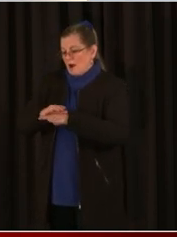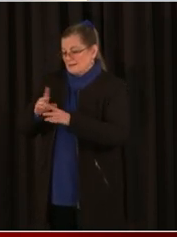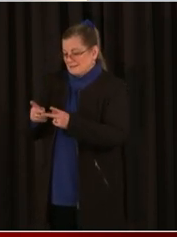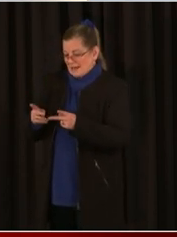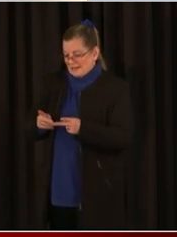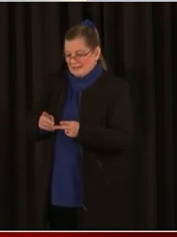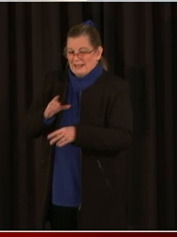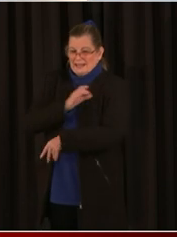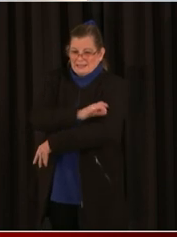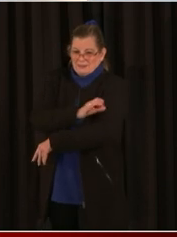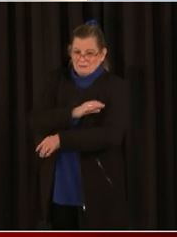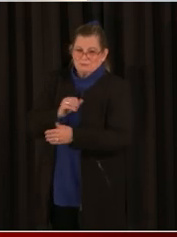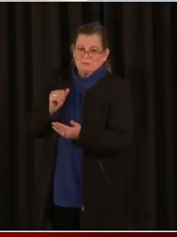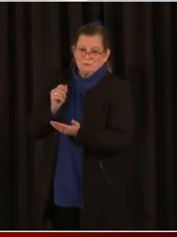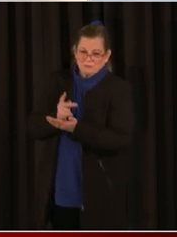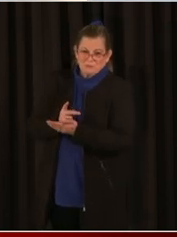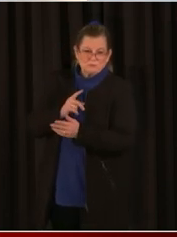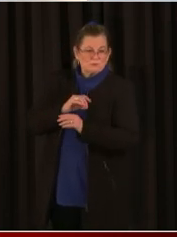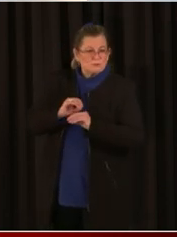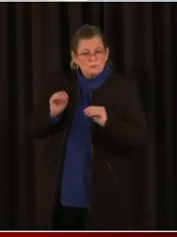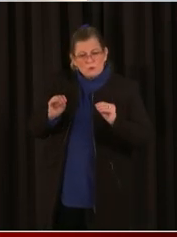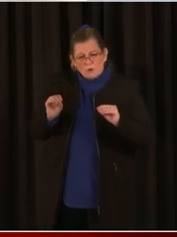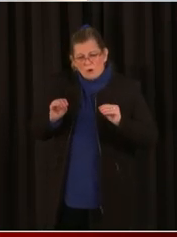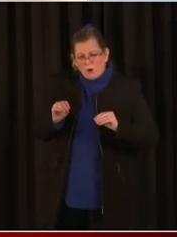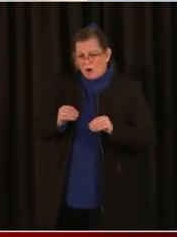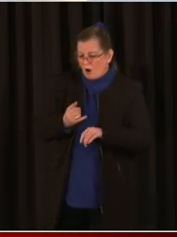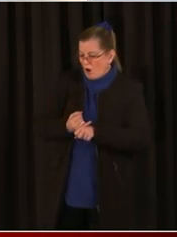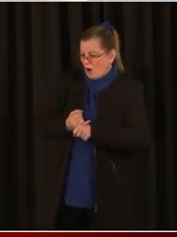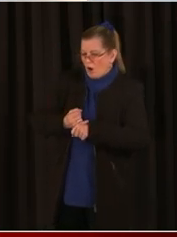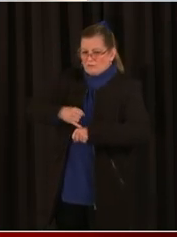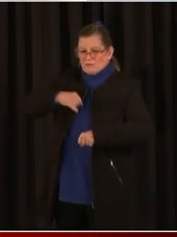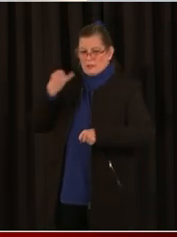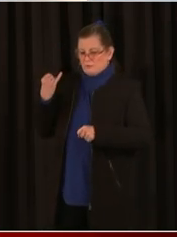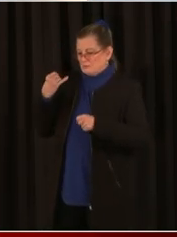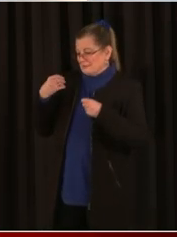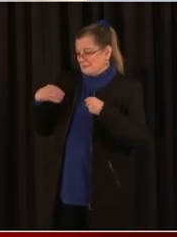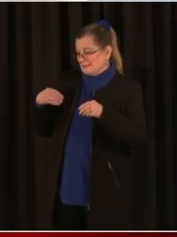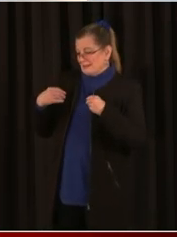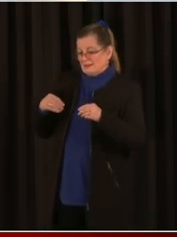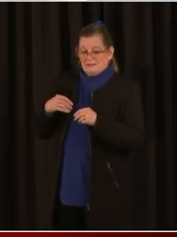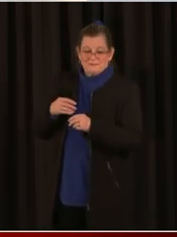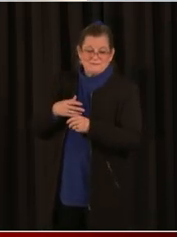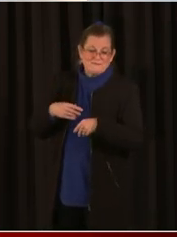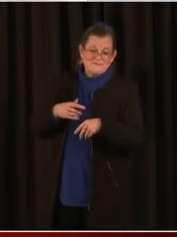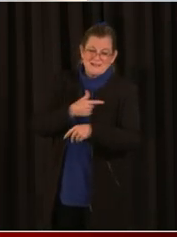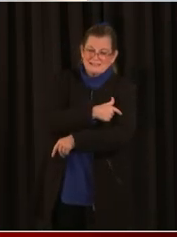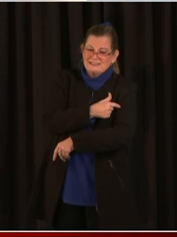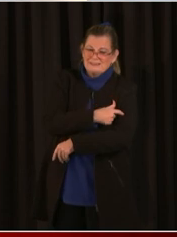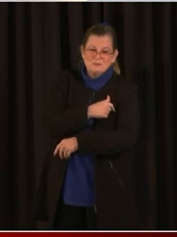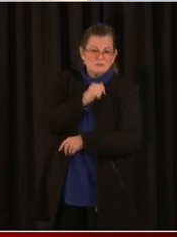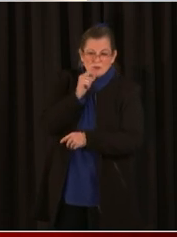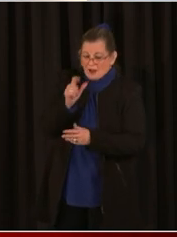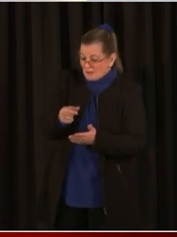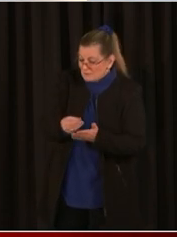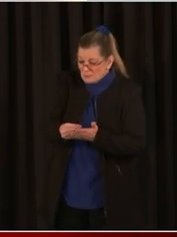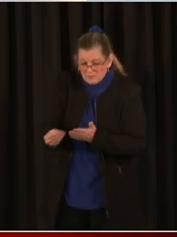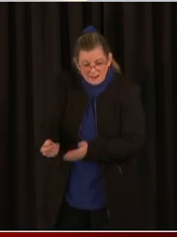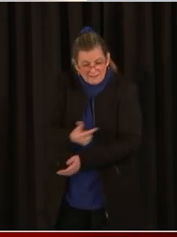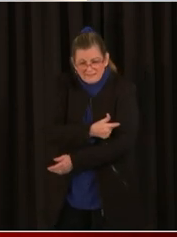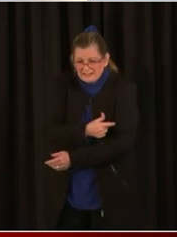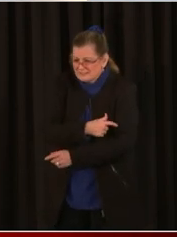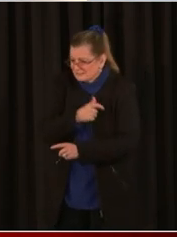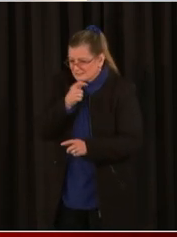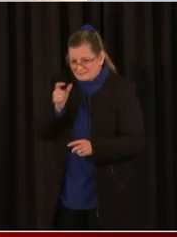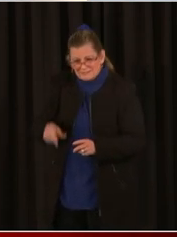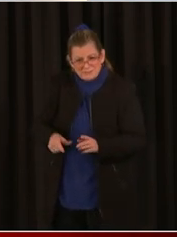and approved provider. There are no off-site sales of vaccines. No one will have to purchase a